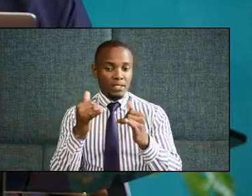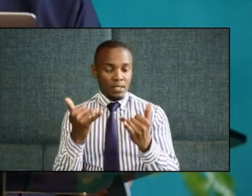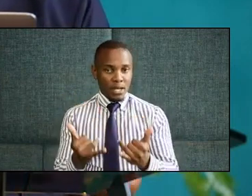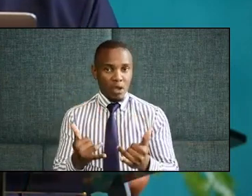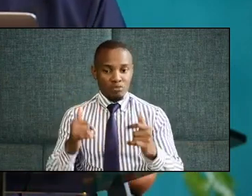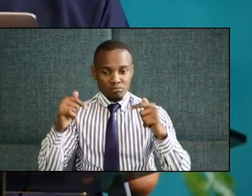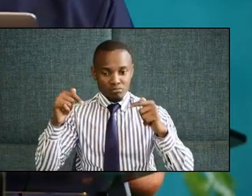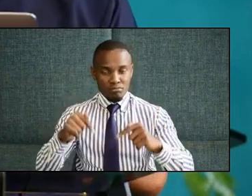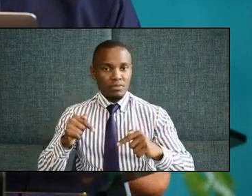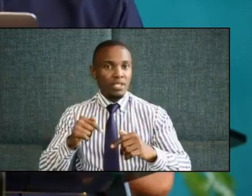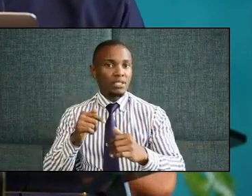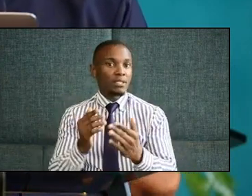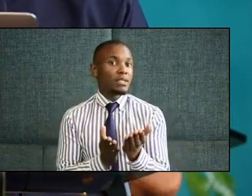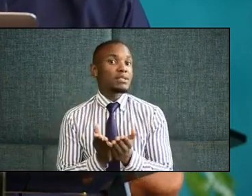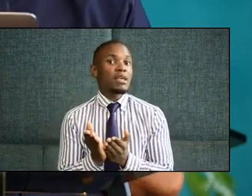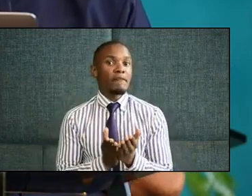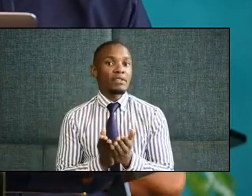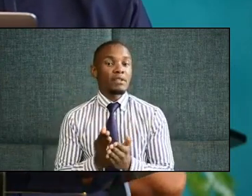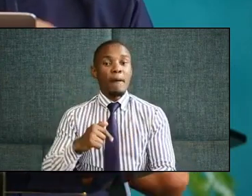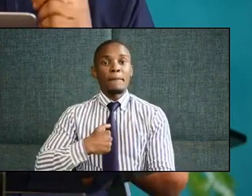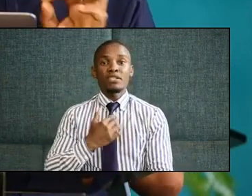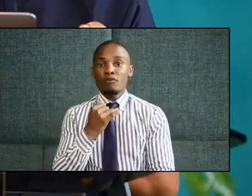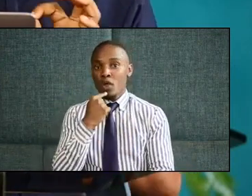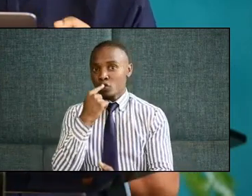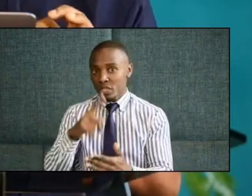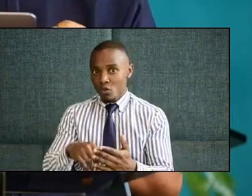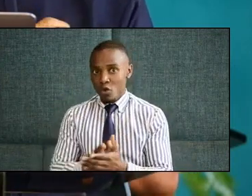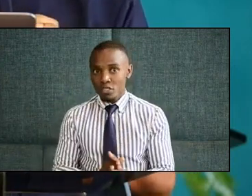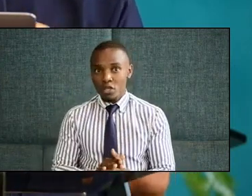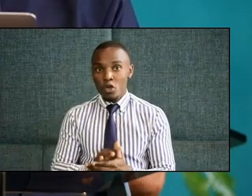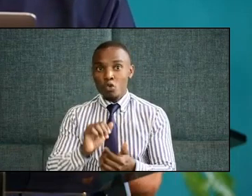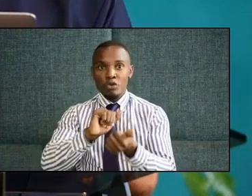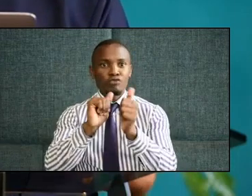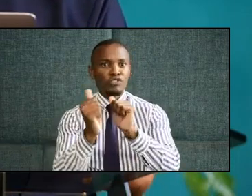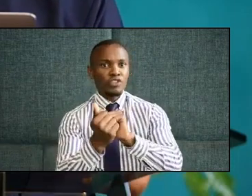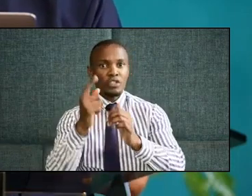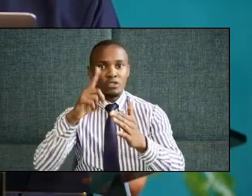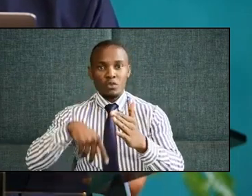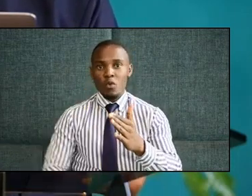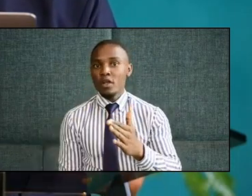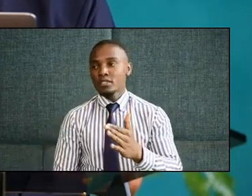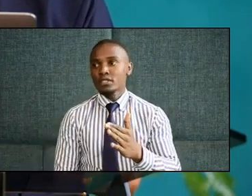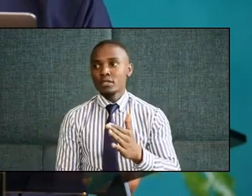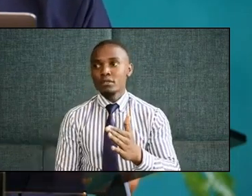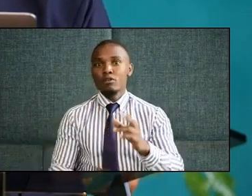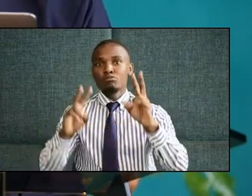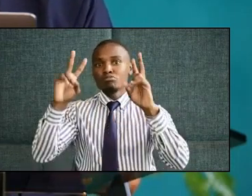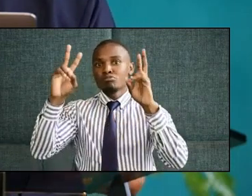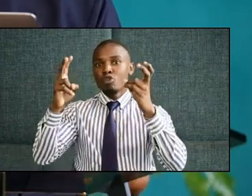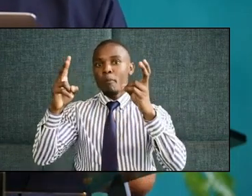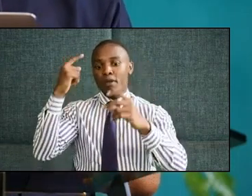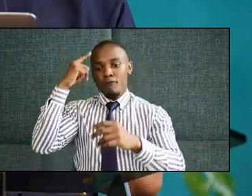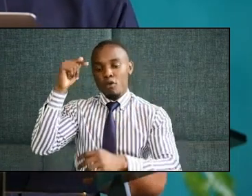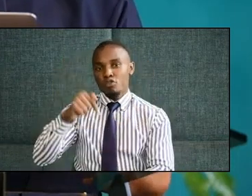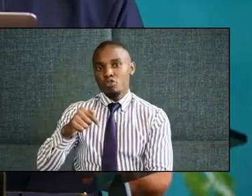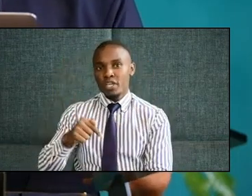moment, I want to state that we changed the subject matter for